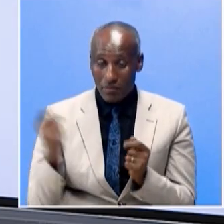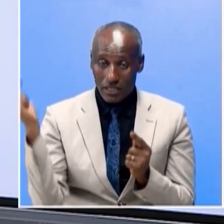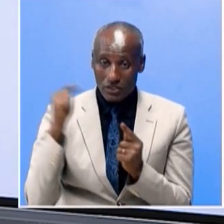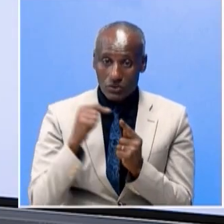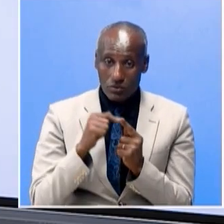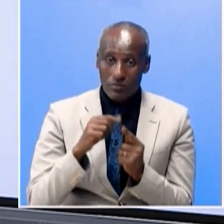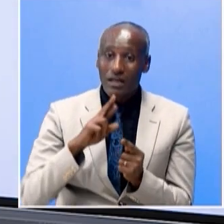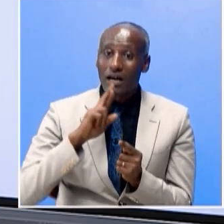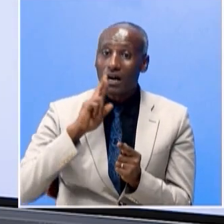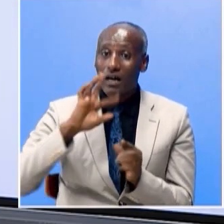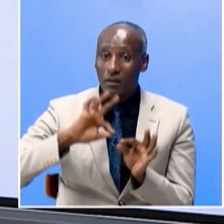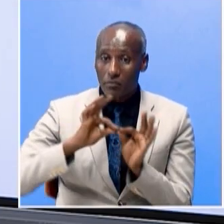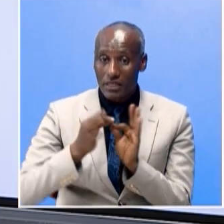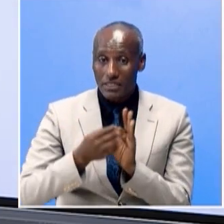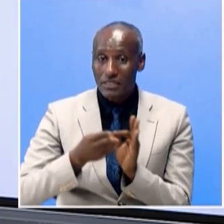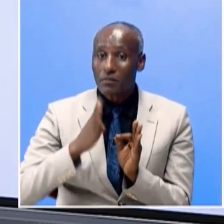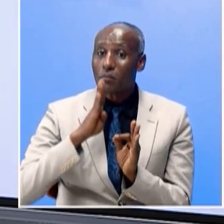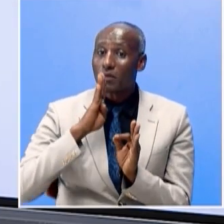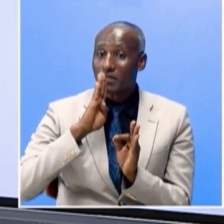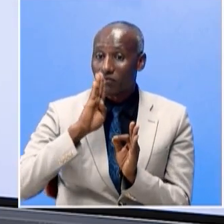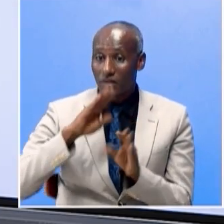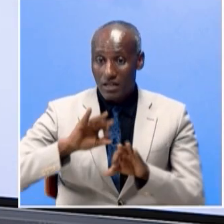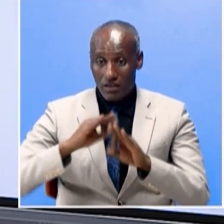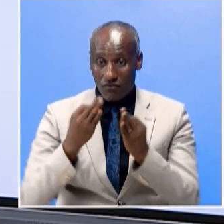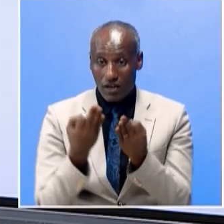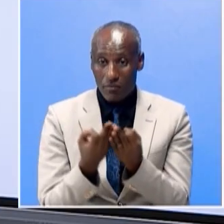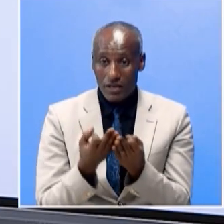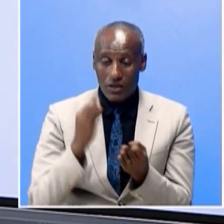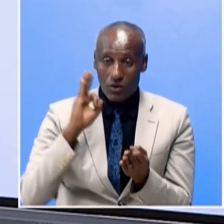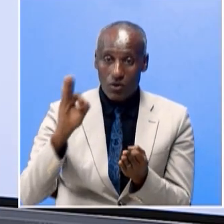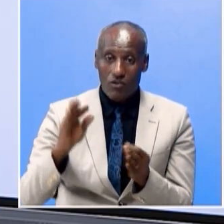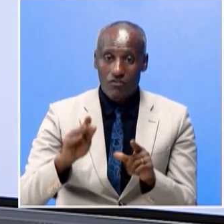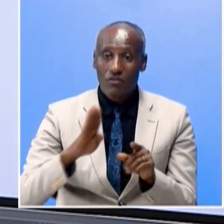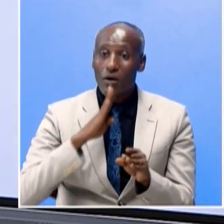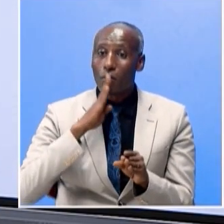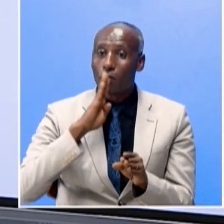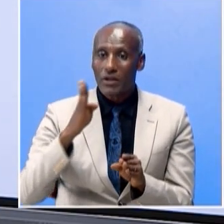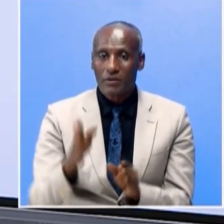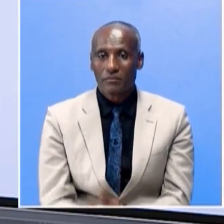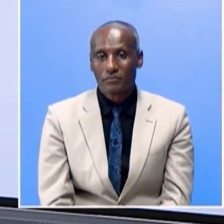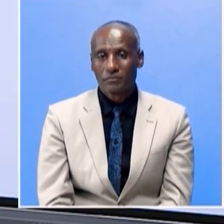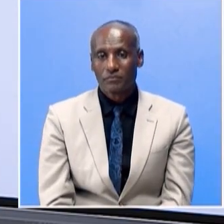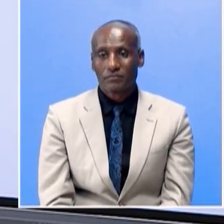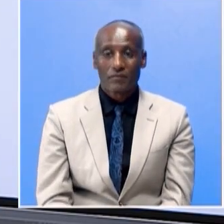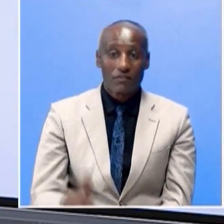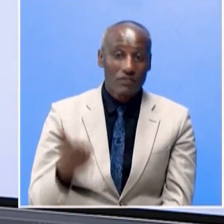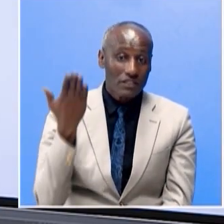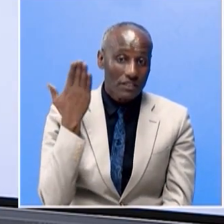are means be is the family of be. Now, what if it is in the